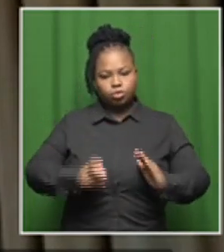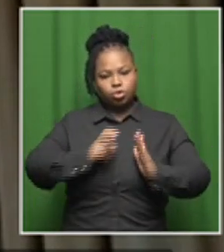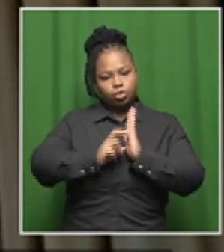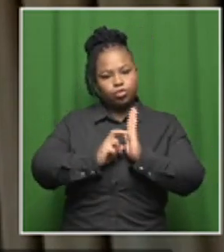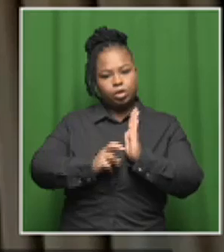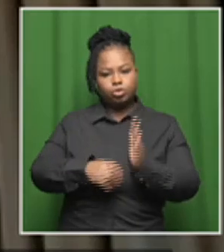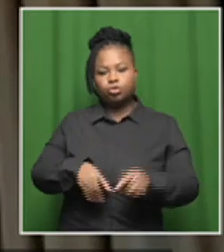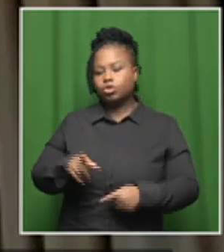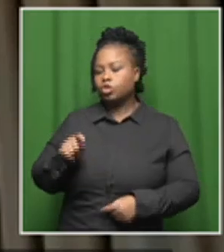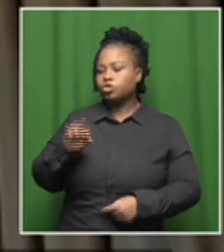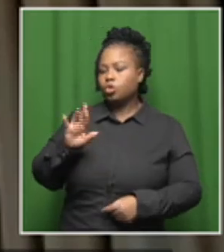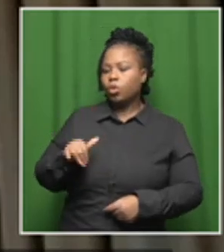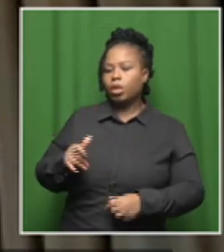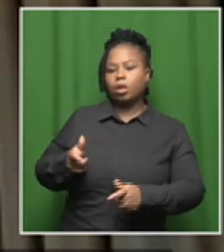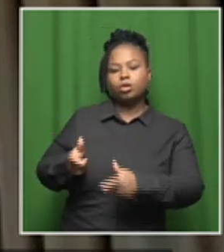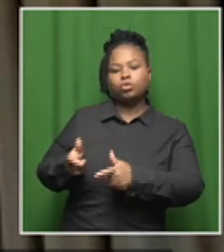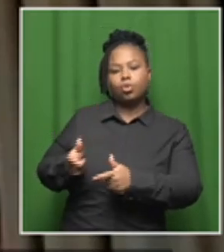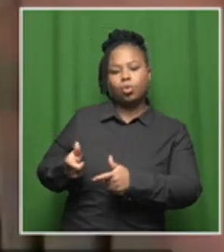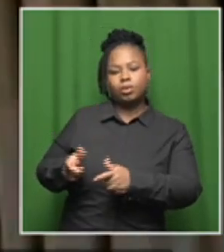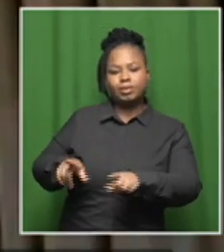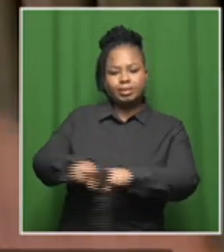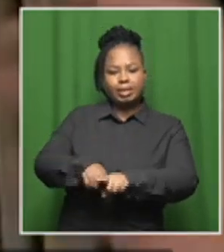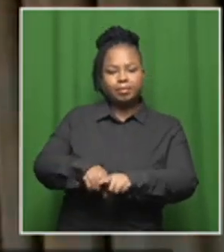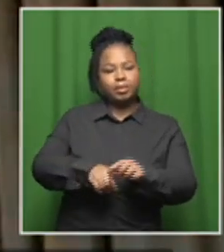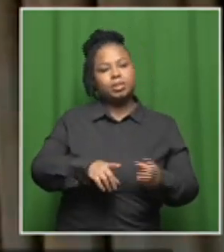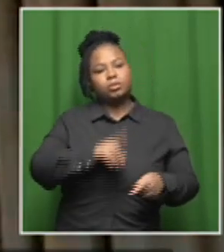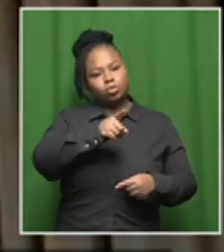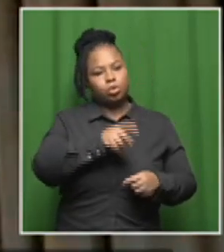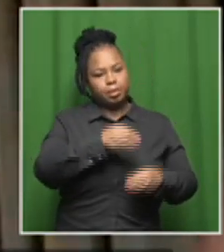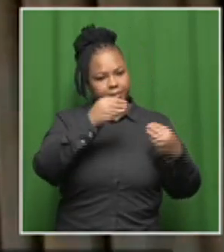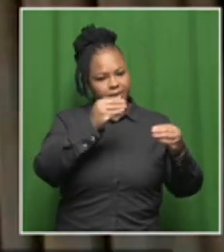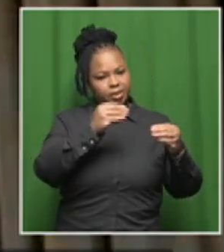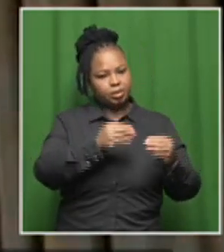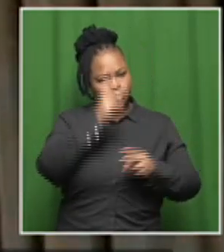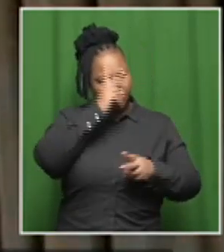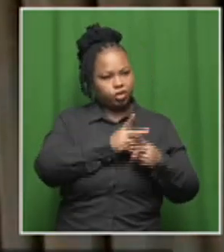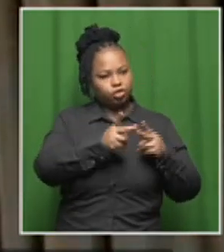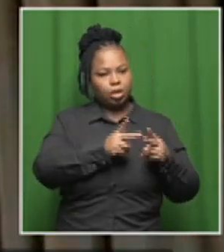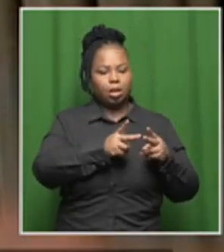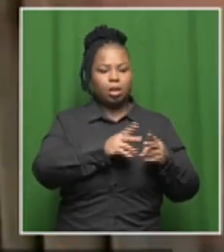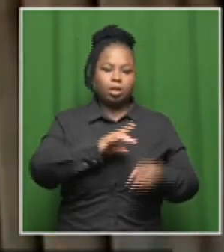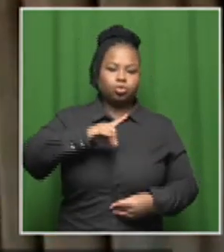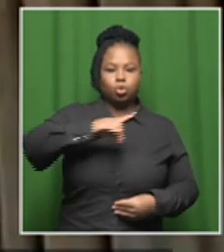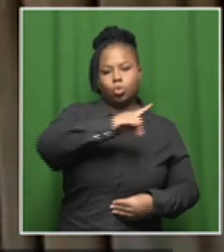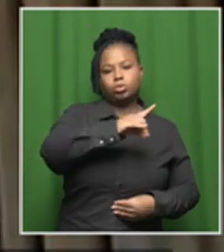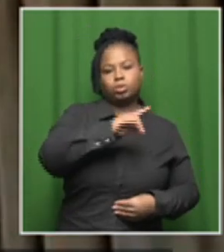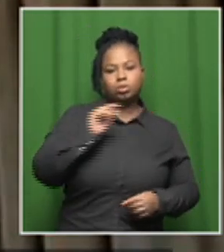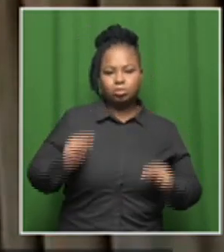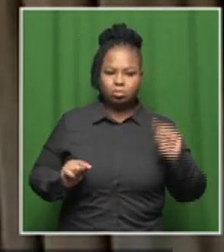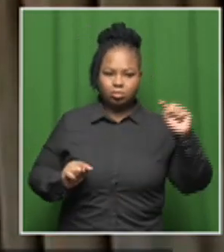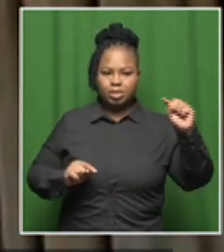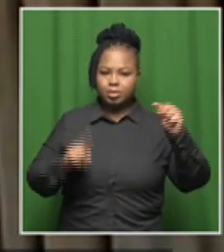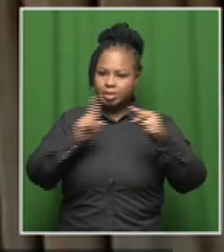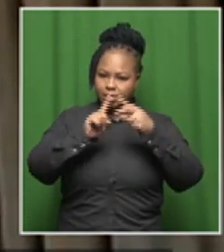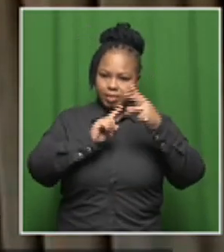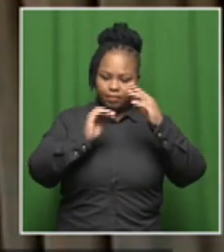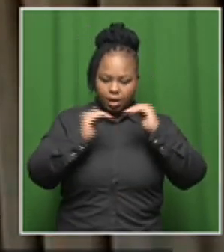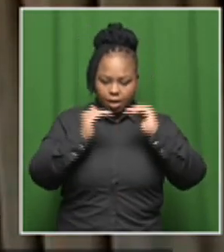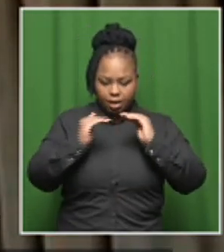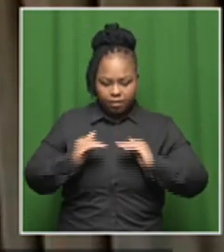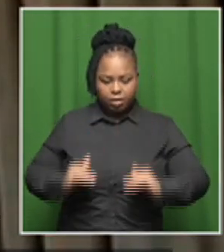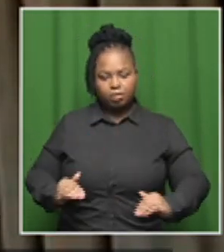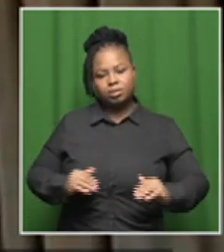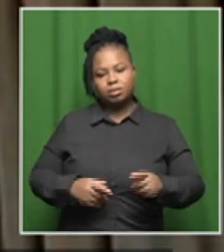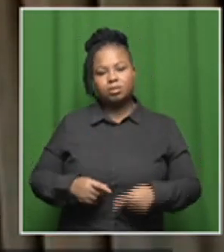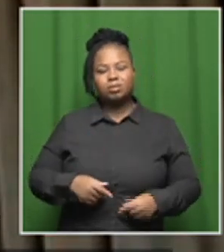toy drones as well as control, obviously, the potentially man-carrying drones or the drones involved in warfare